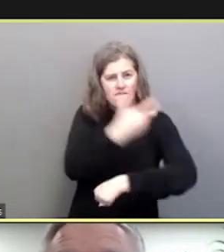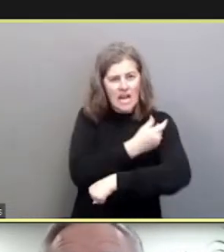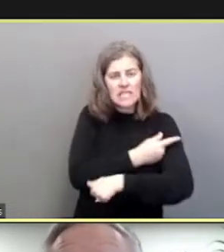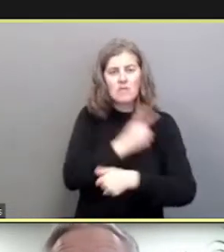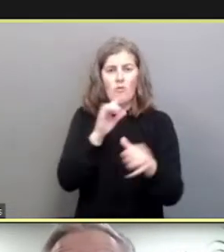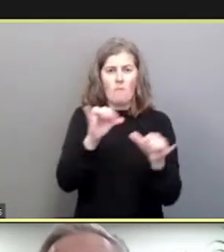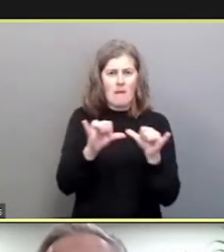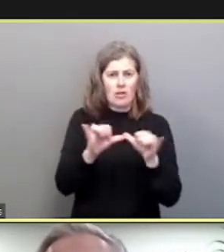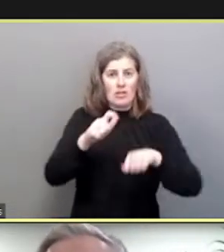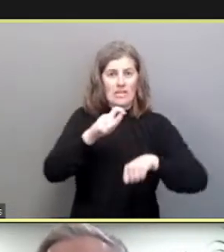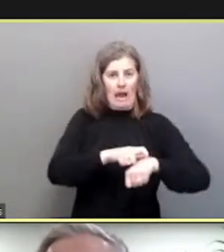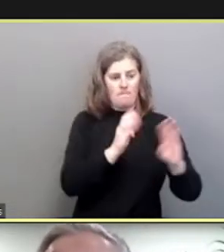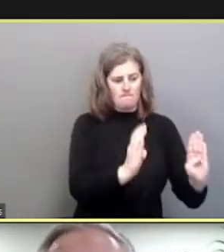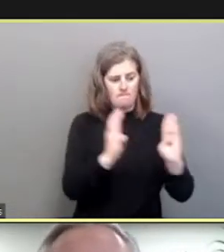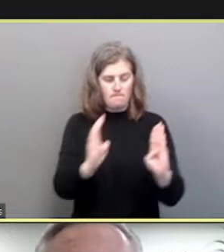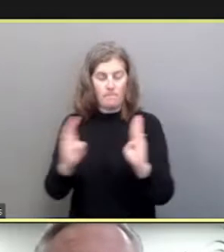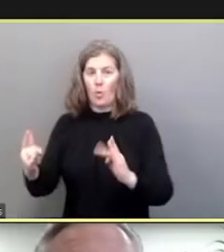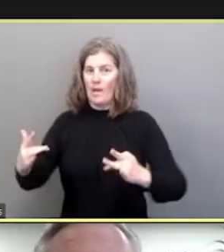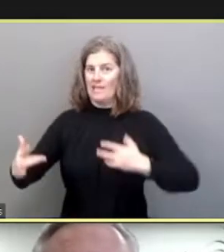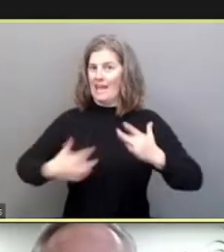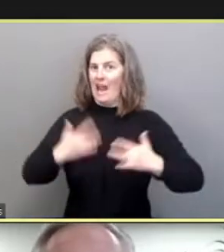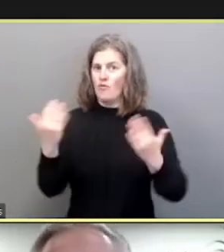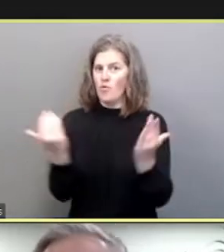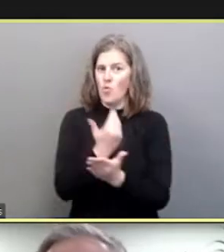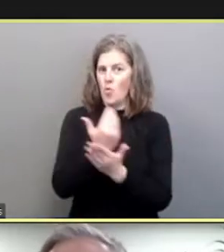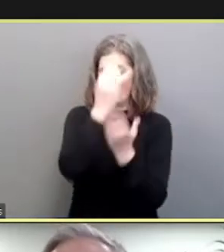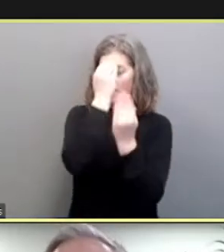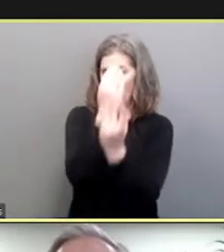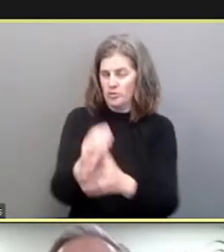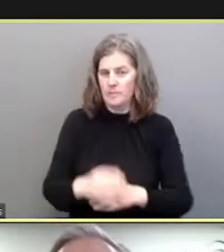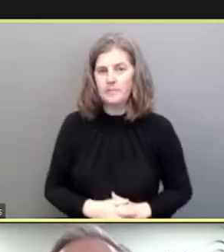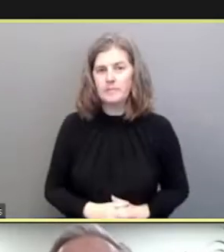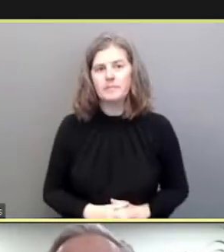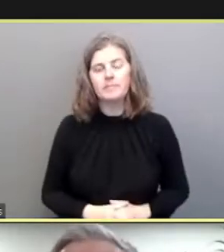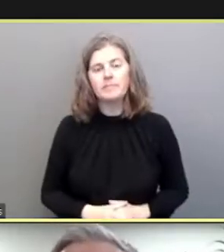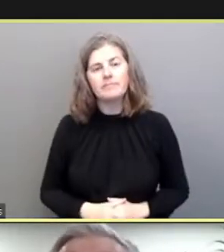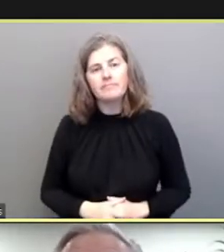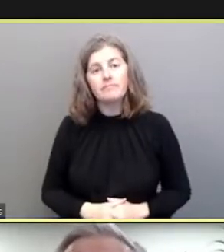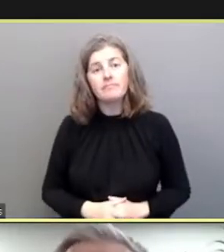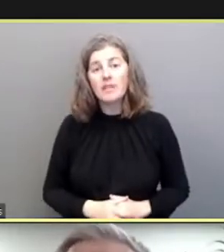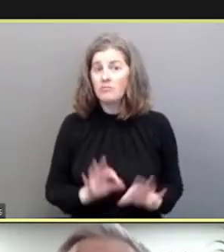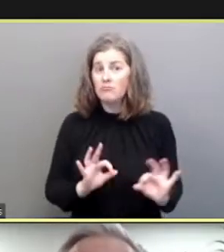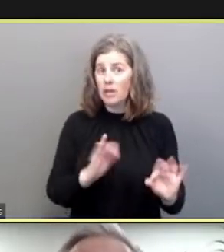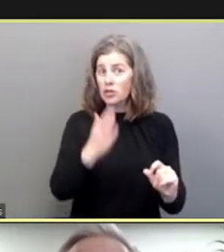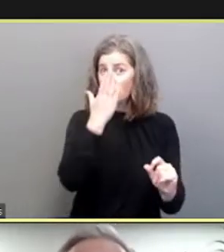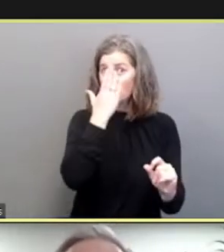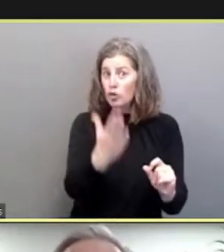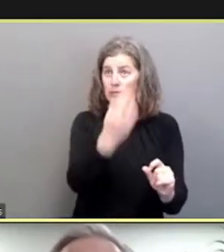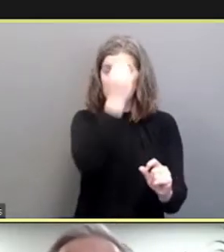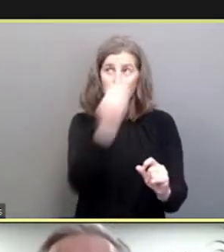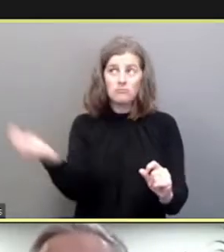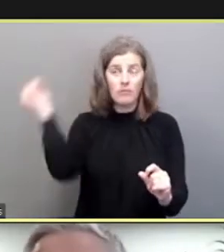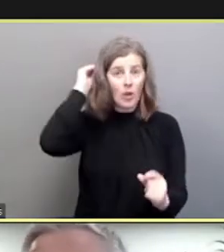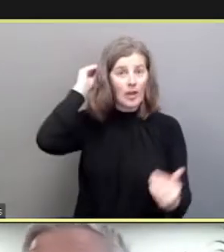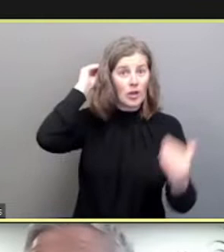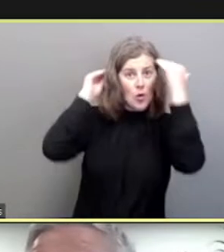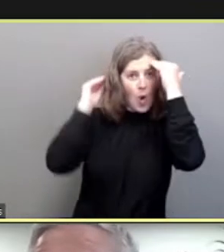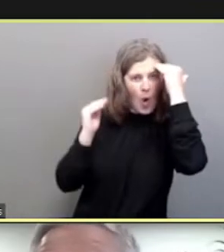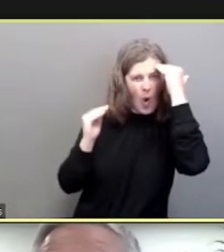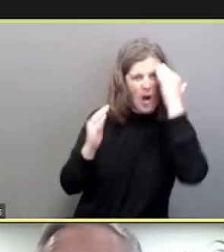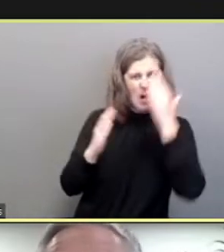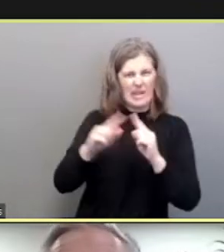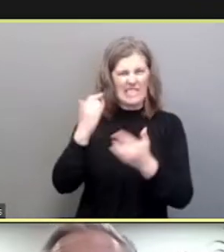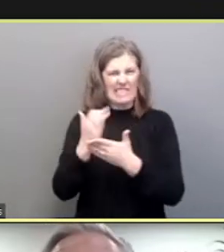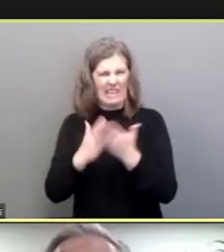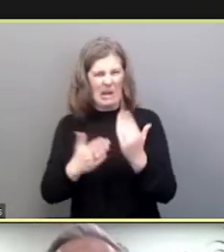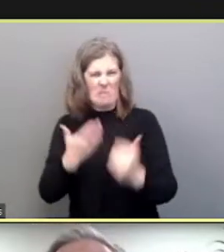time intervals. We're excited about this, although in some ways, it's good that we know it. In other ways, there's a little bit of bad news here,